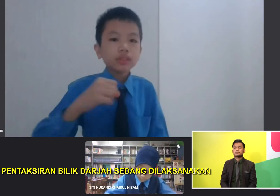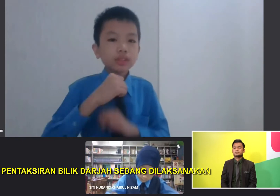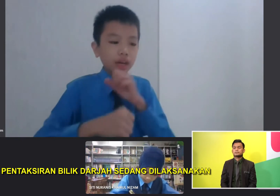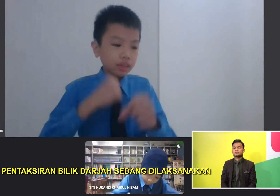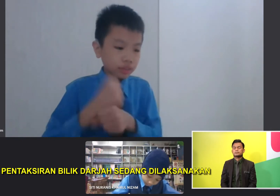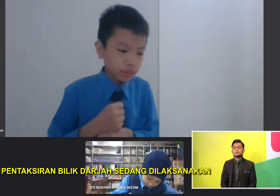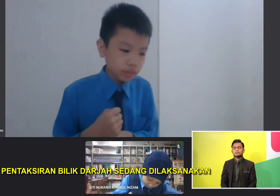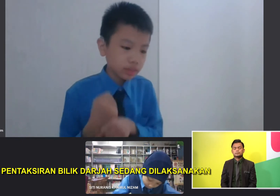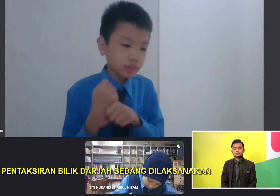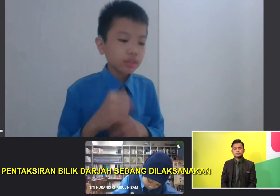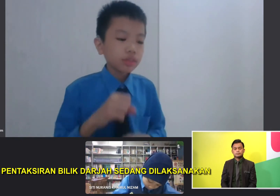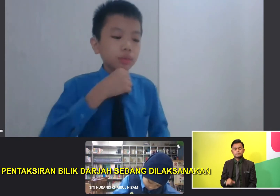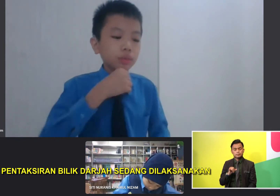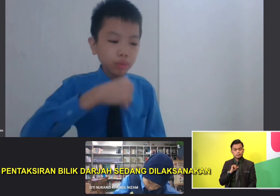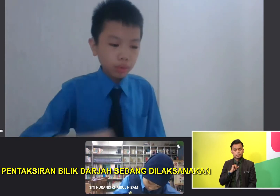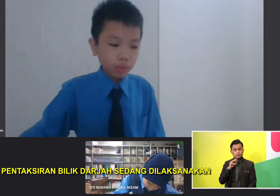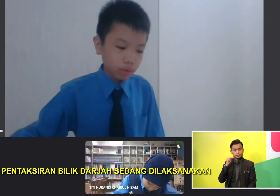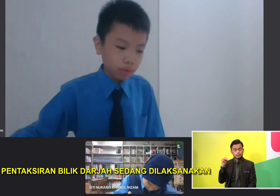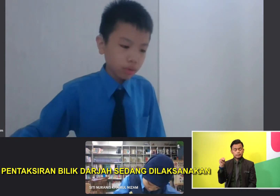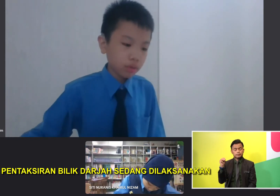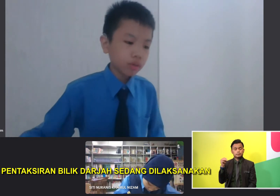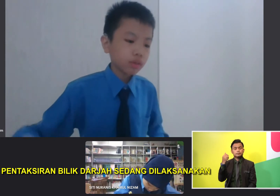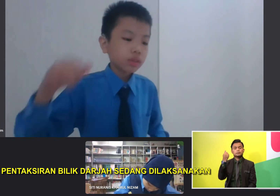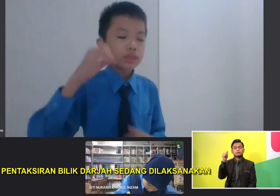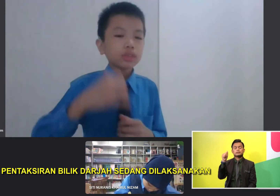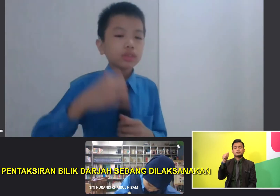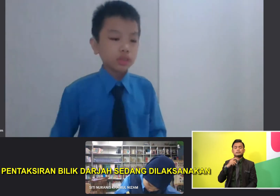I am 10 years old. I am